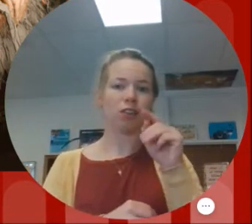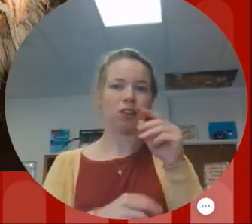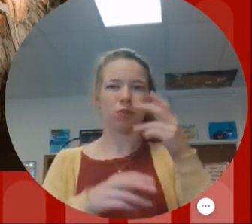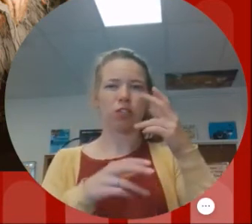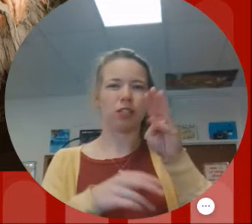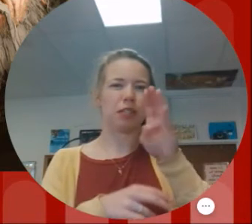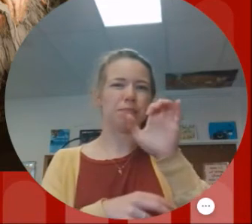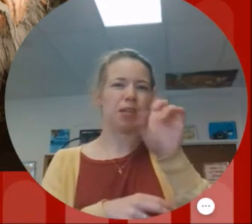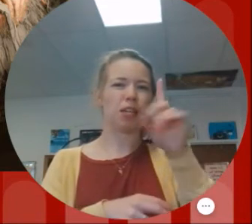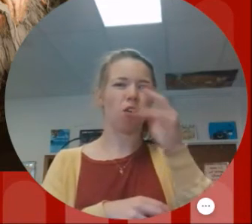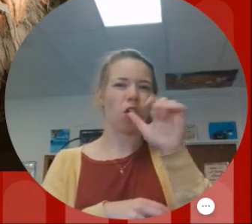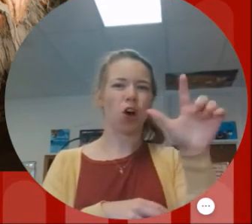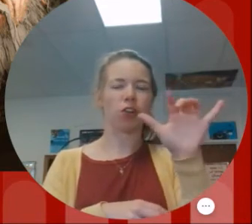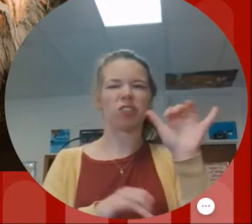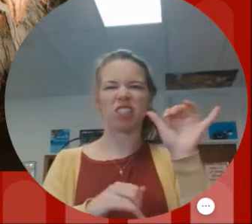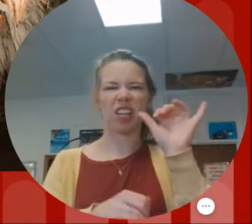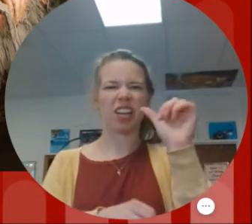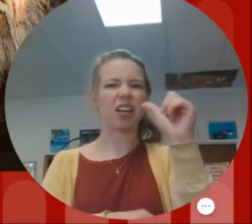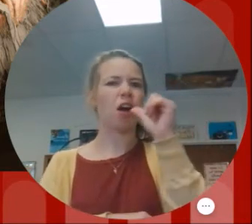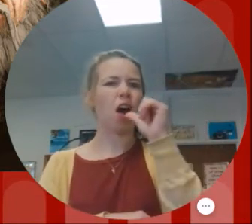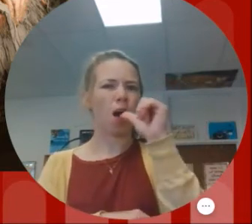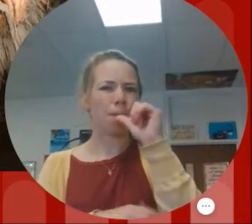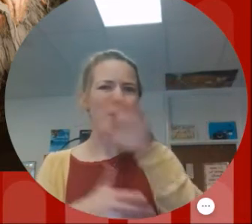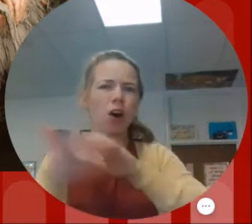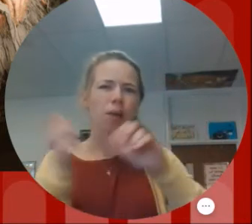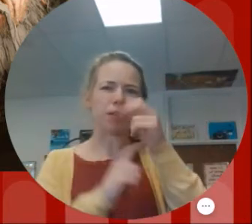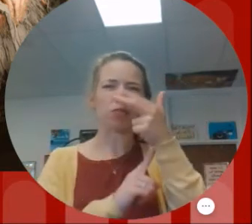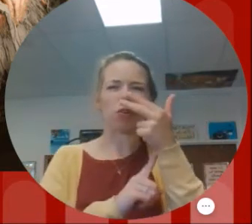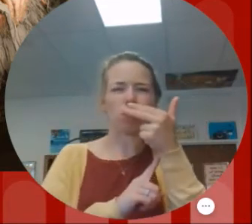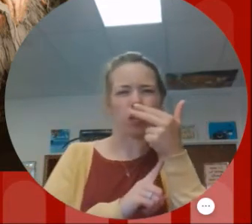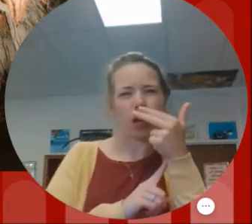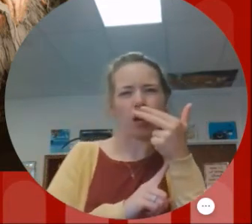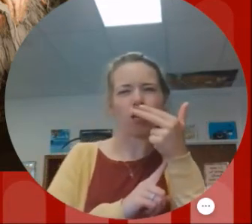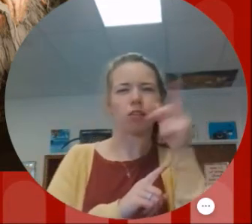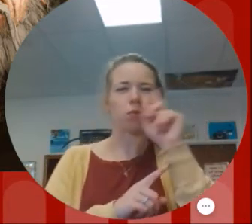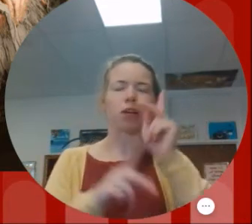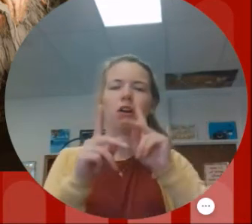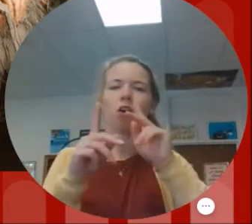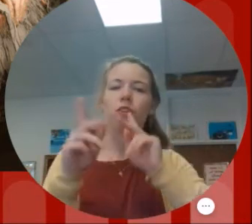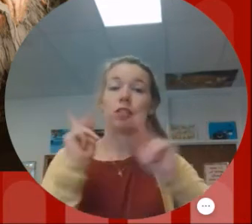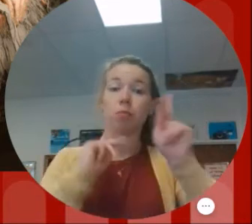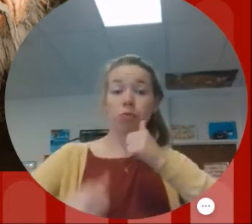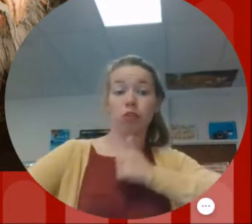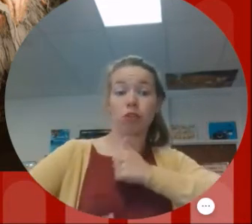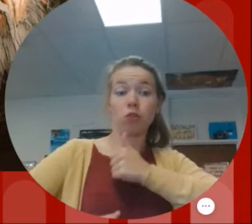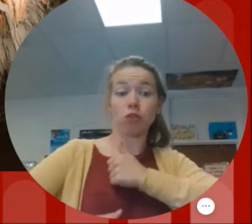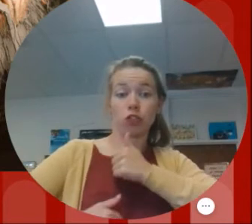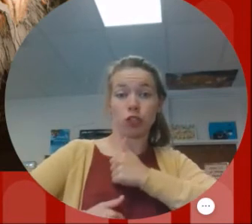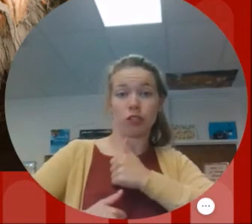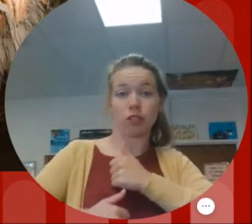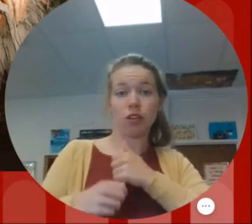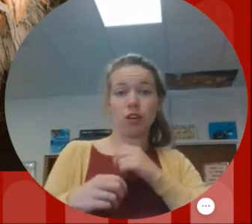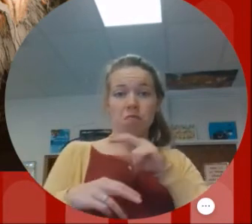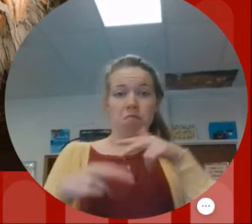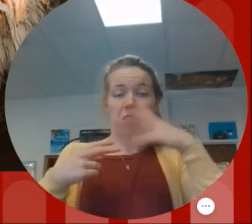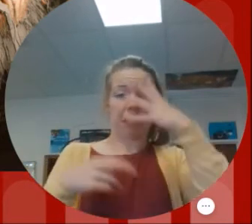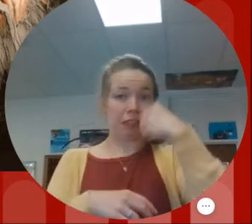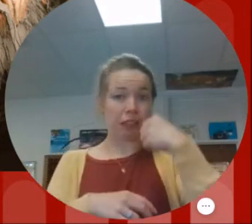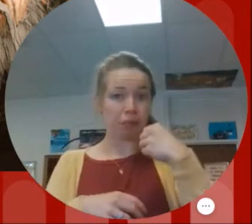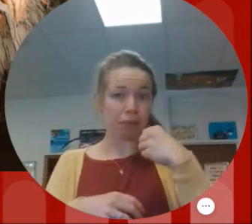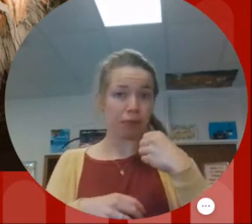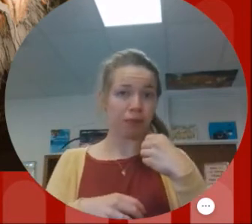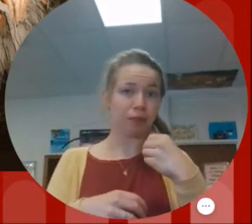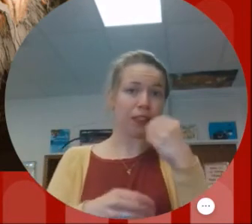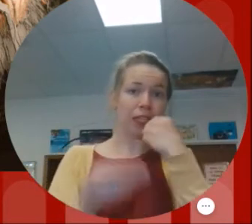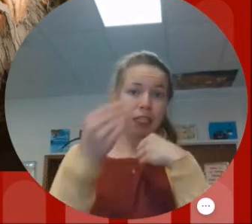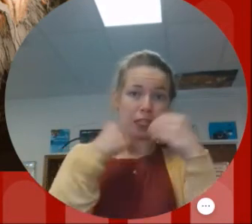Heorot, which is the mead hall. So it's like a bar mixed with a hotel. It's where all these people, the soldiers,